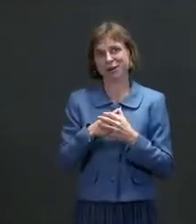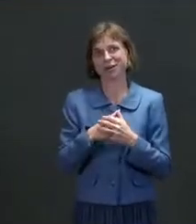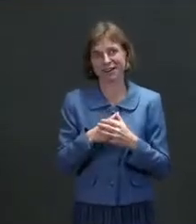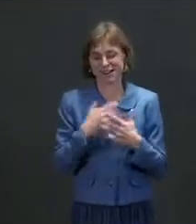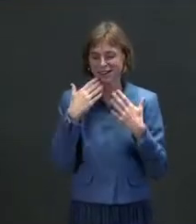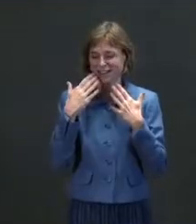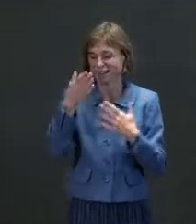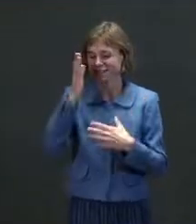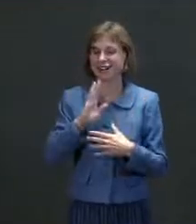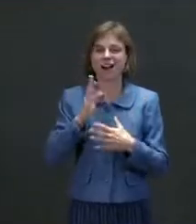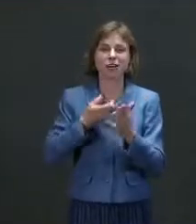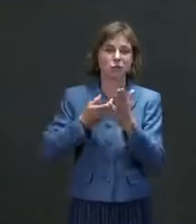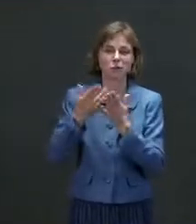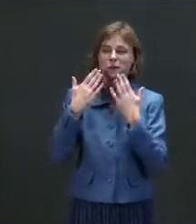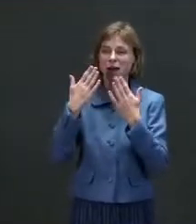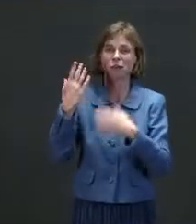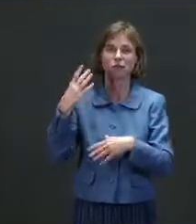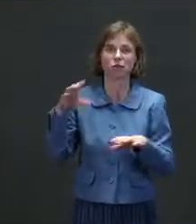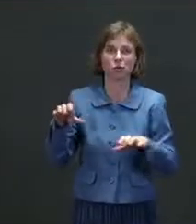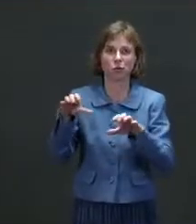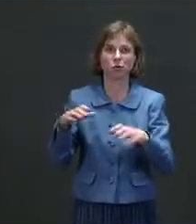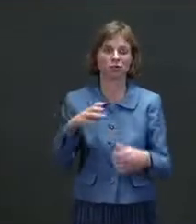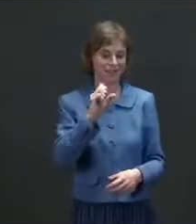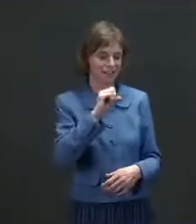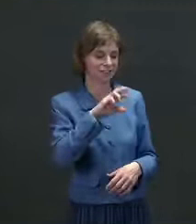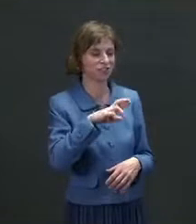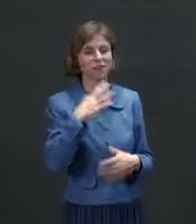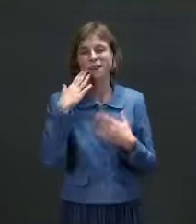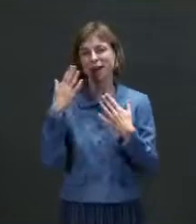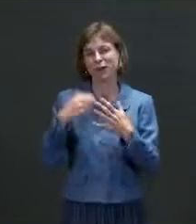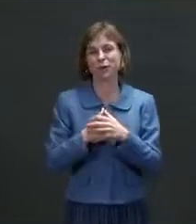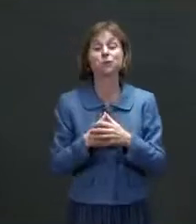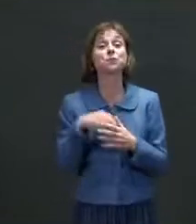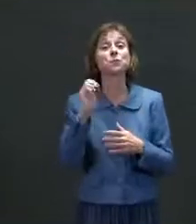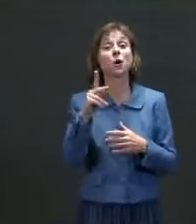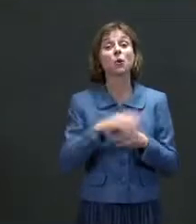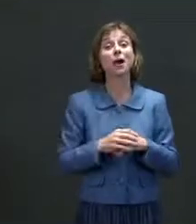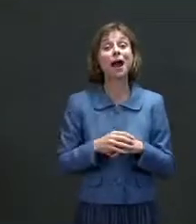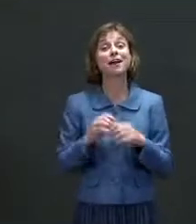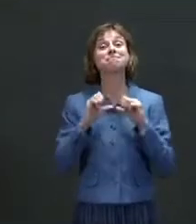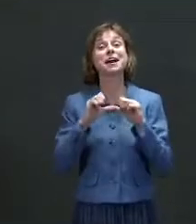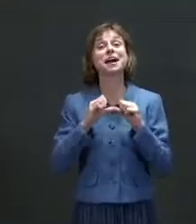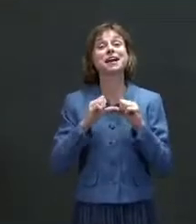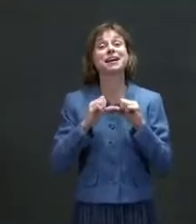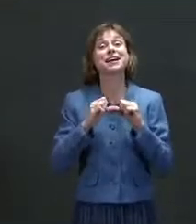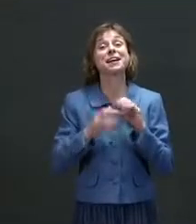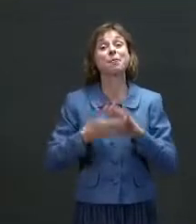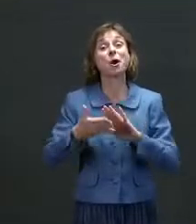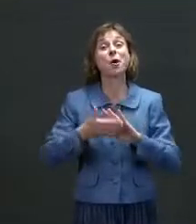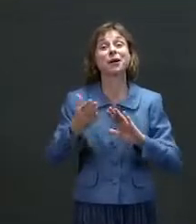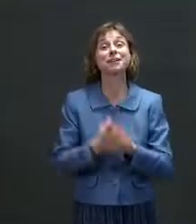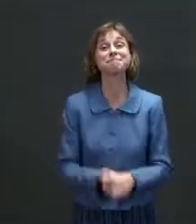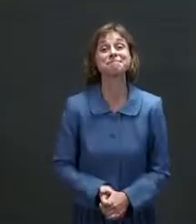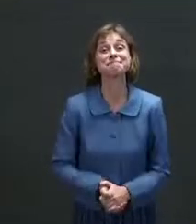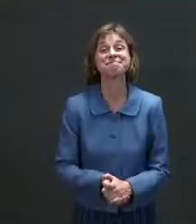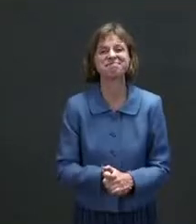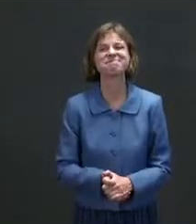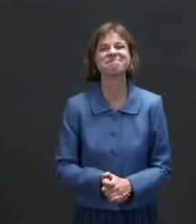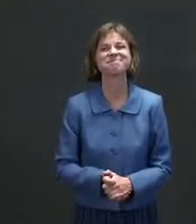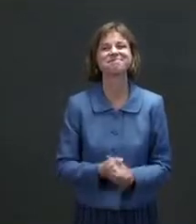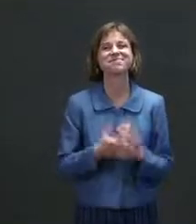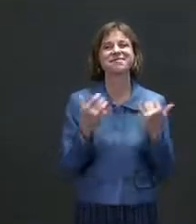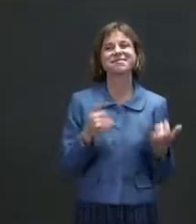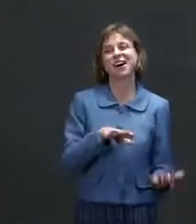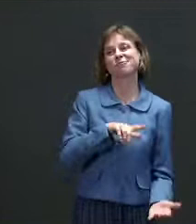do. Thank you very much. Thank you. Okay, All right, keep it going. I'm going to turn it back to Dr.